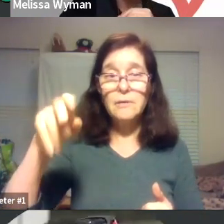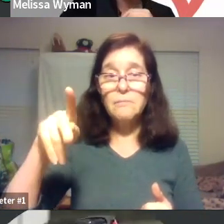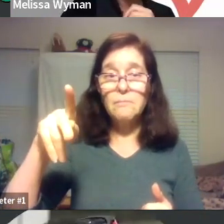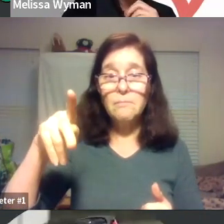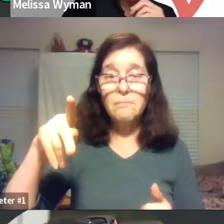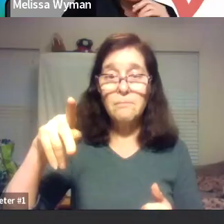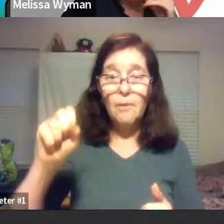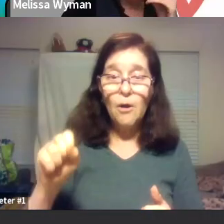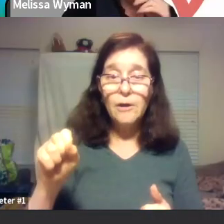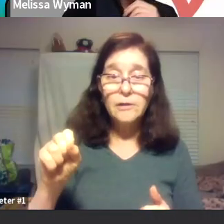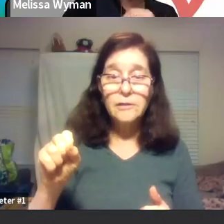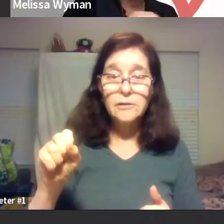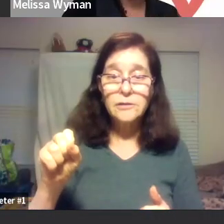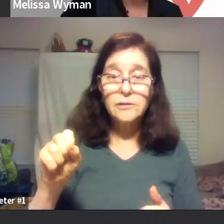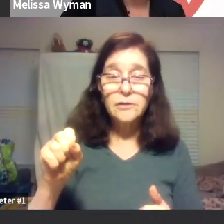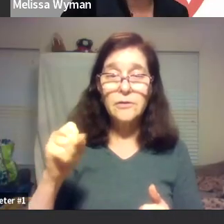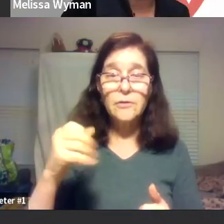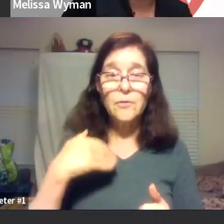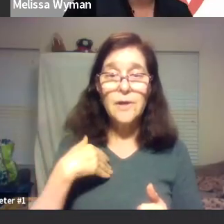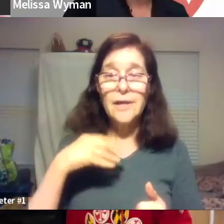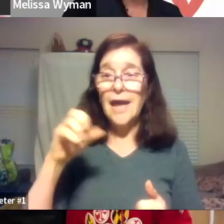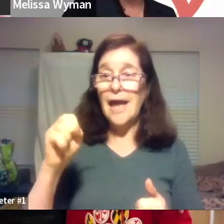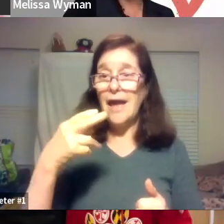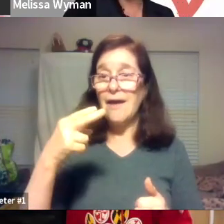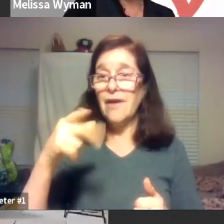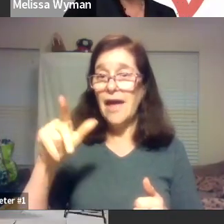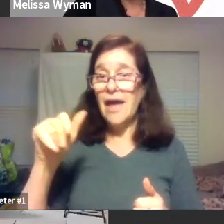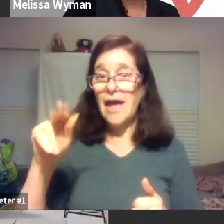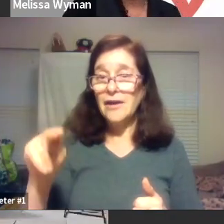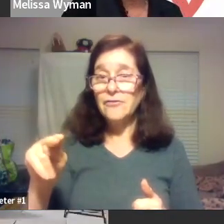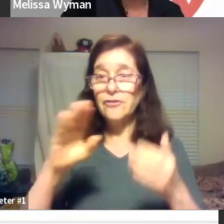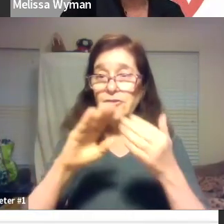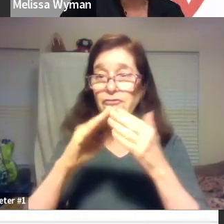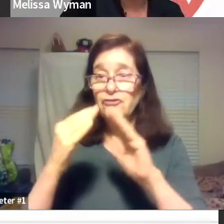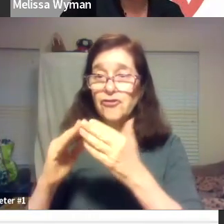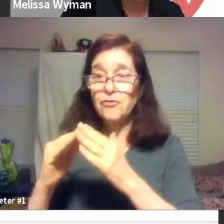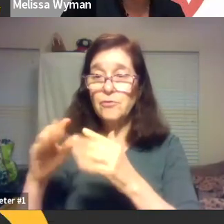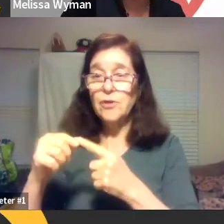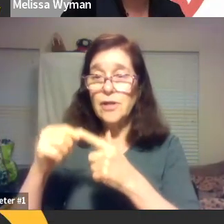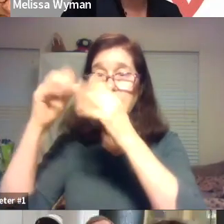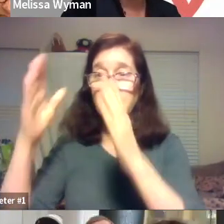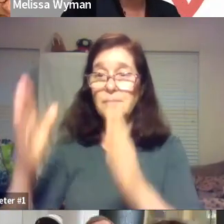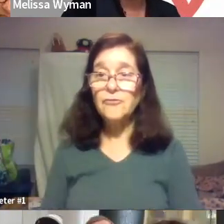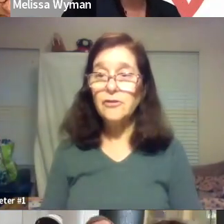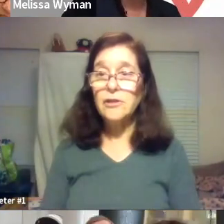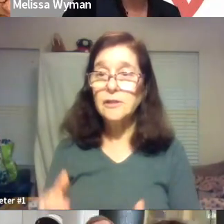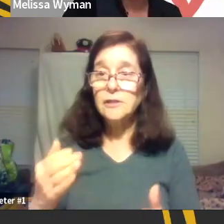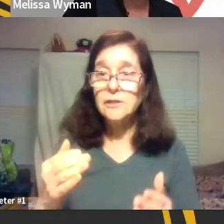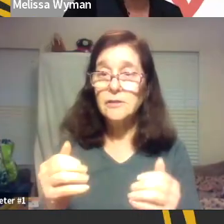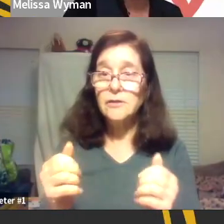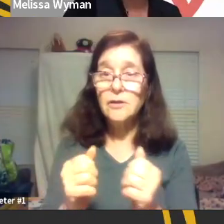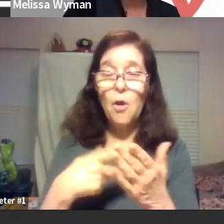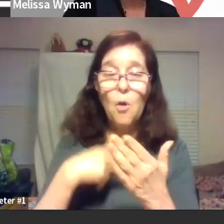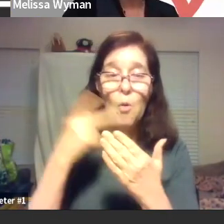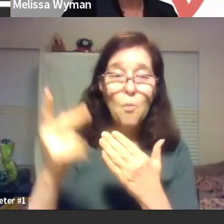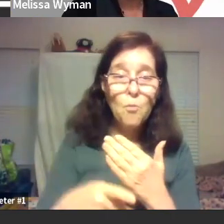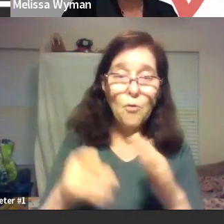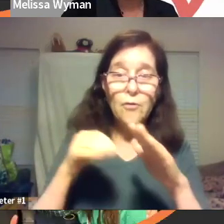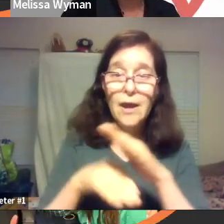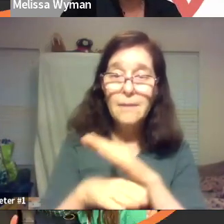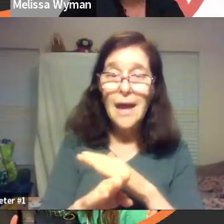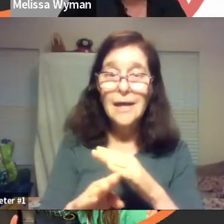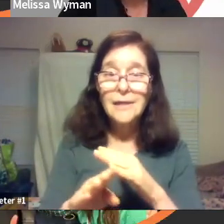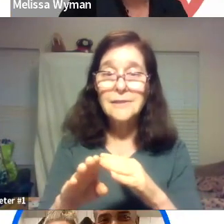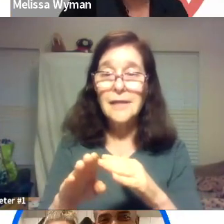Ashlyn, and Ashlyn's an inclusion and community outreach specialist with Montgomery Parks Program Access Office and the